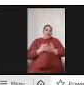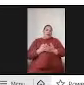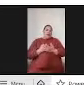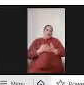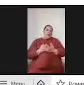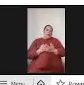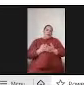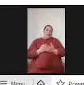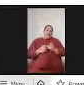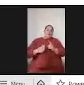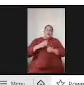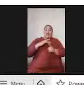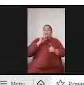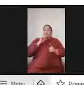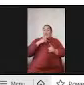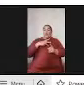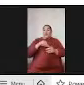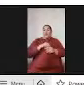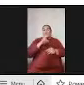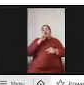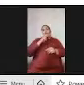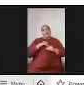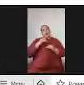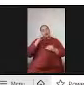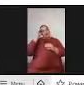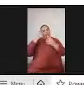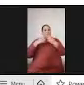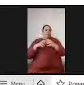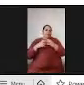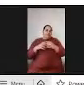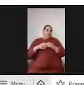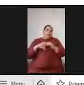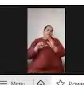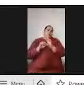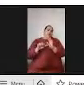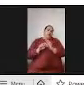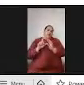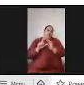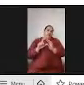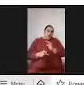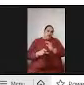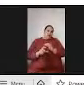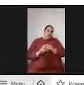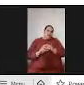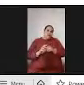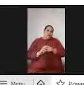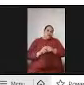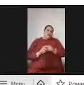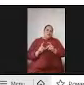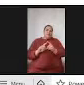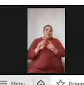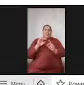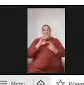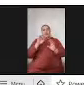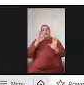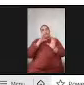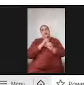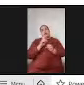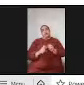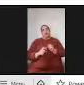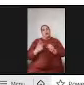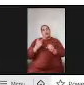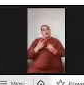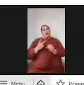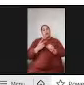circumstances that we are in, that we need to reconsider as a priority and refocus. We've also, in